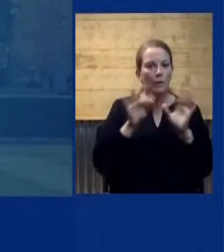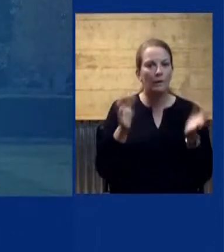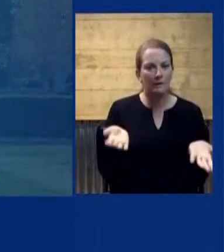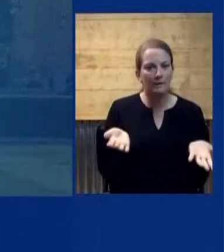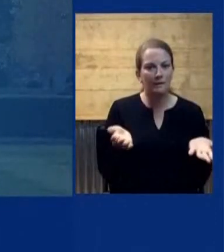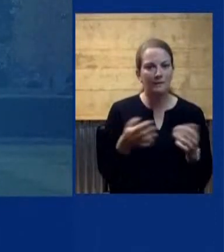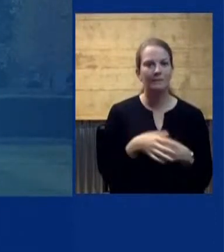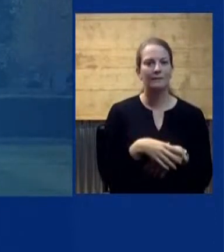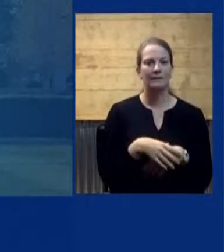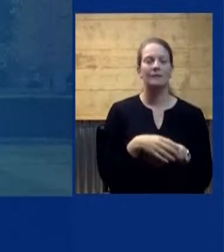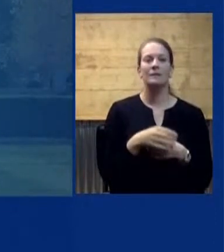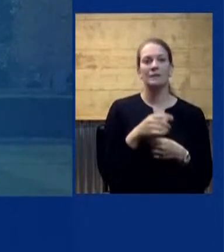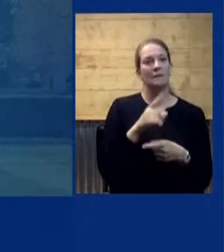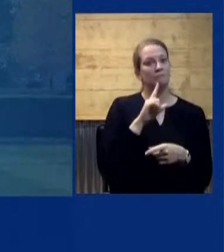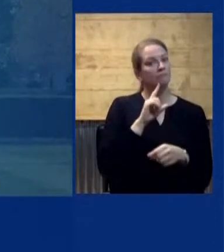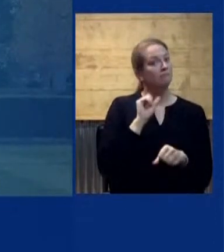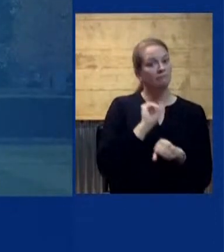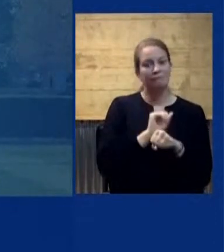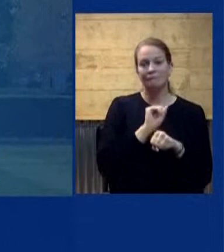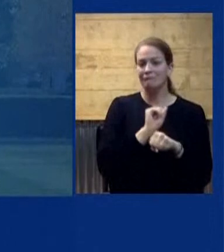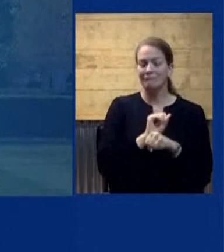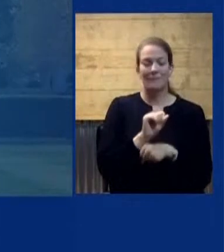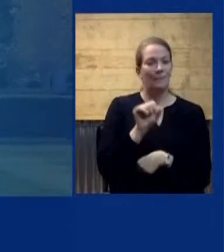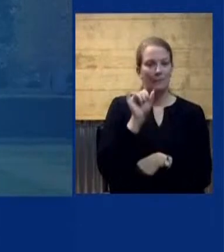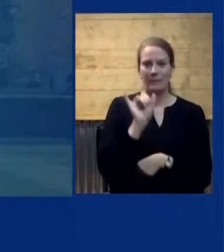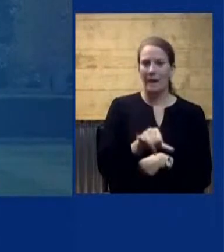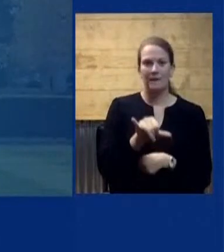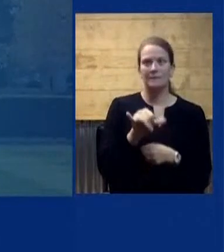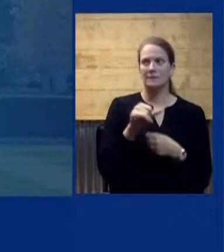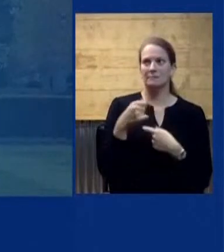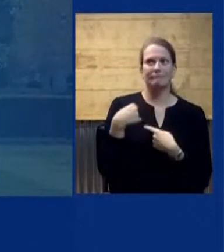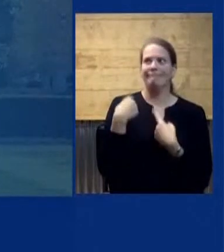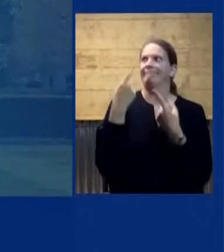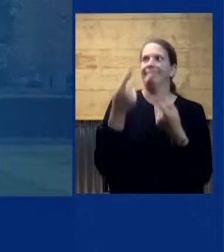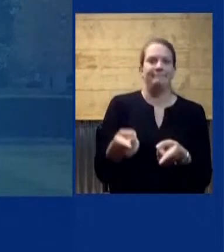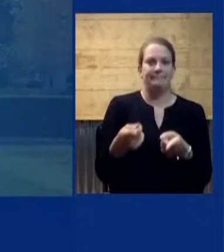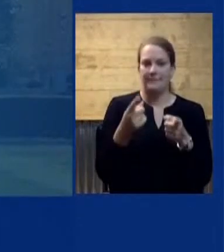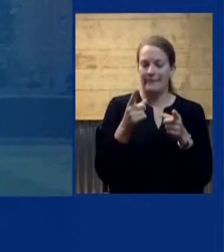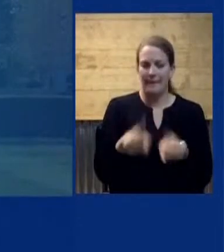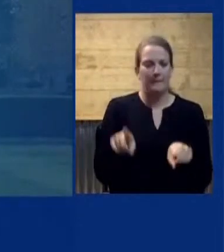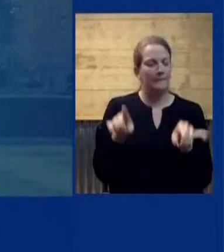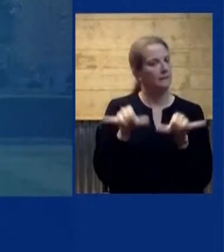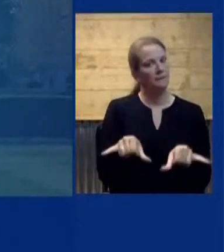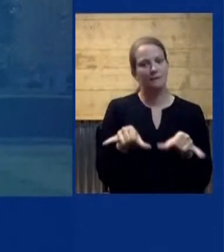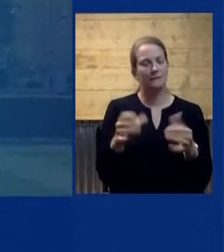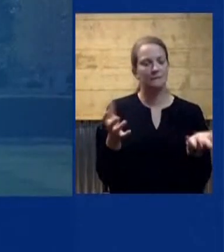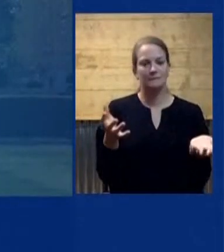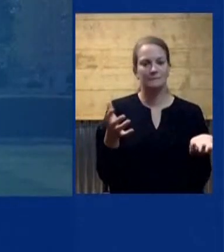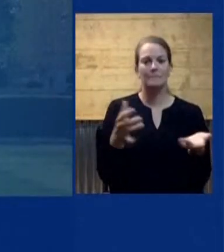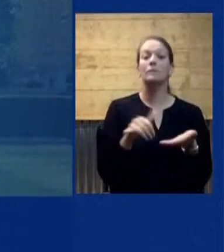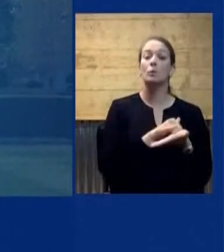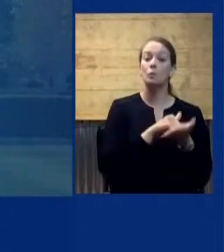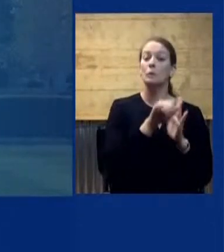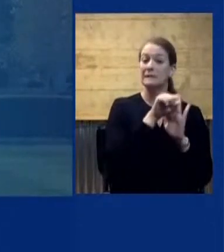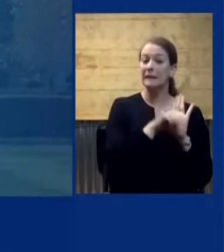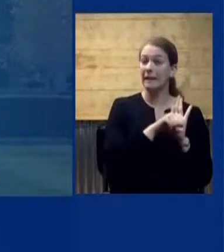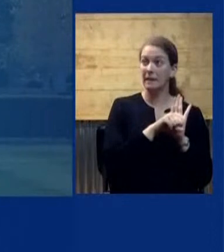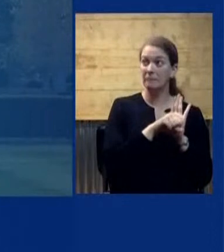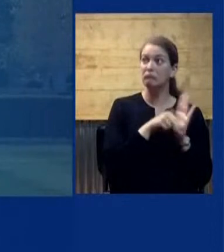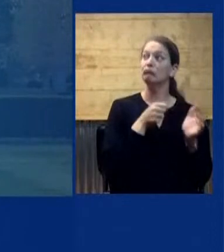story throughout this COVID crisis. New York has proven what